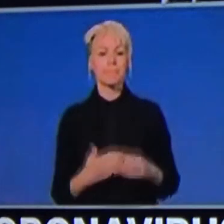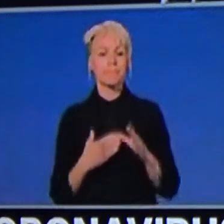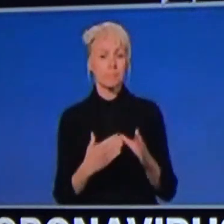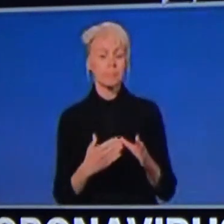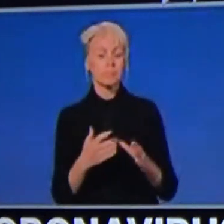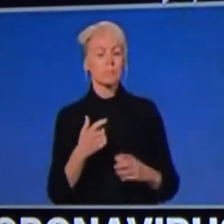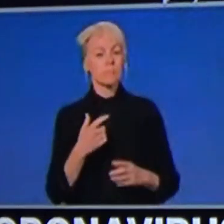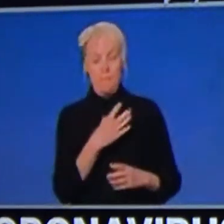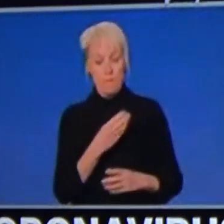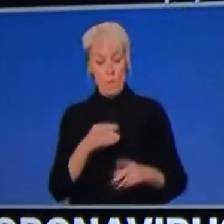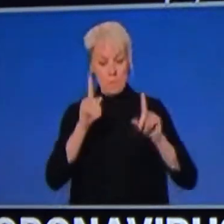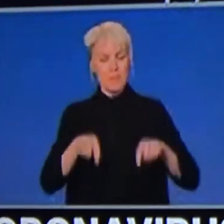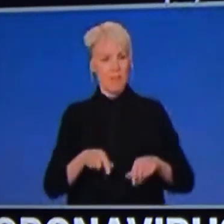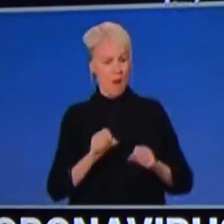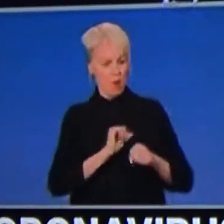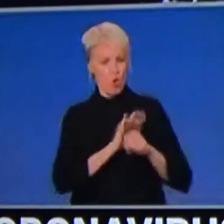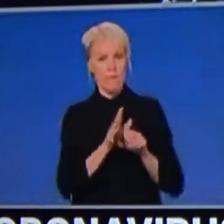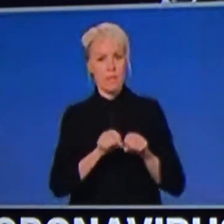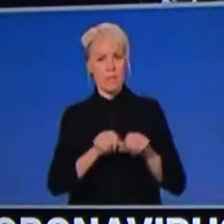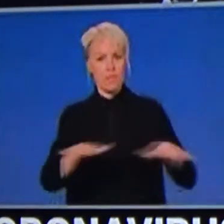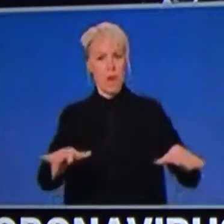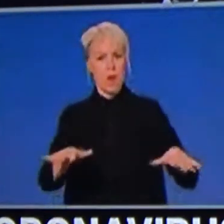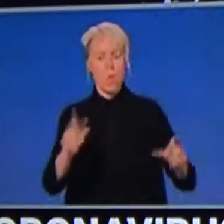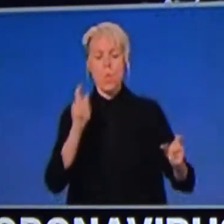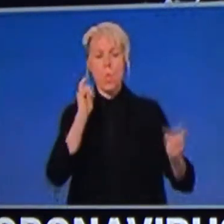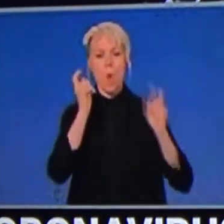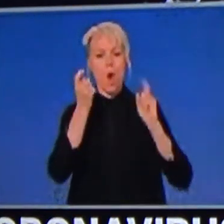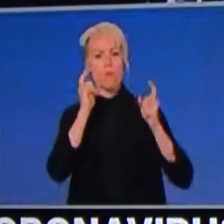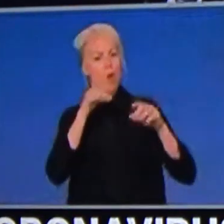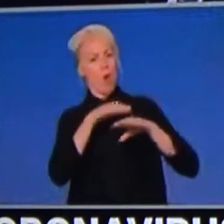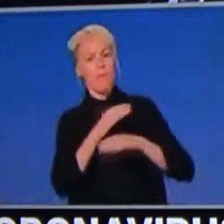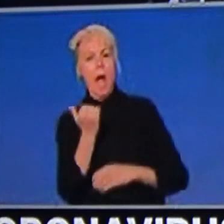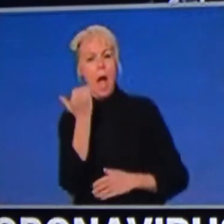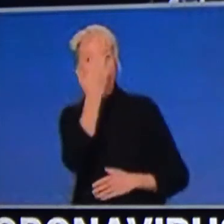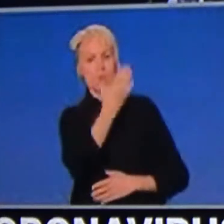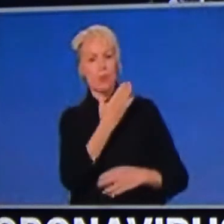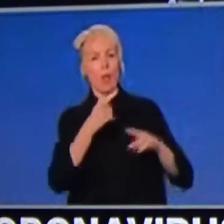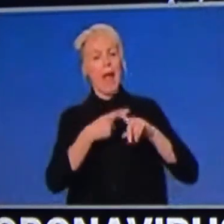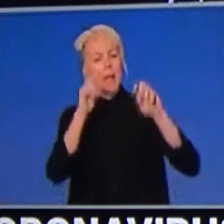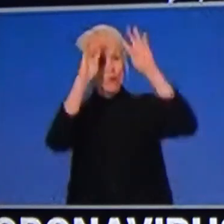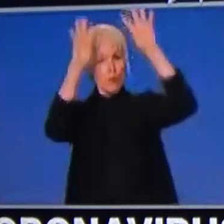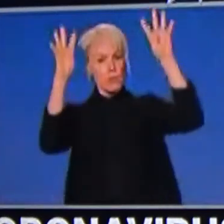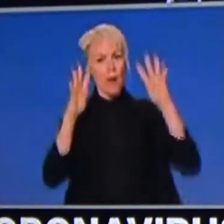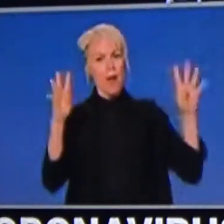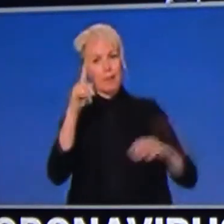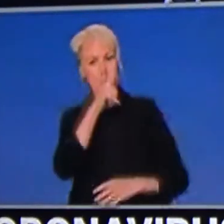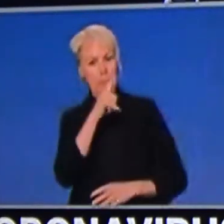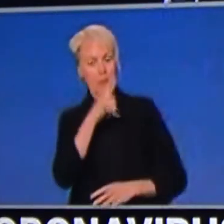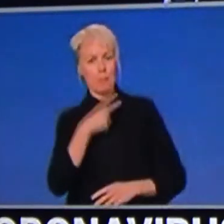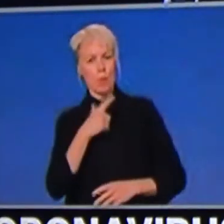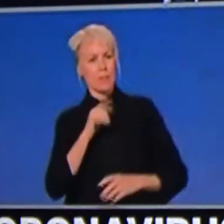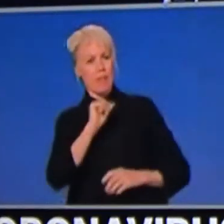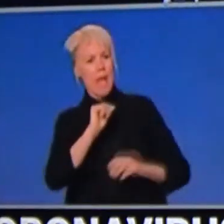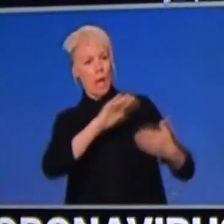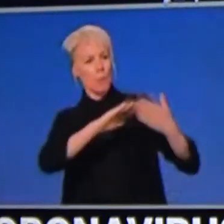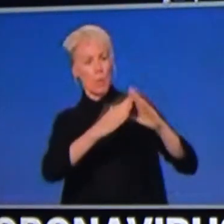and Torres Strait Islanders. They are a high-risk group. If, particularly in remote communities, if this virus got in, it could